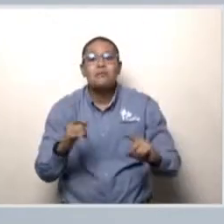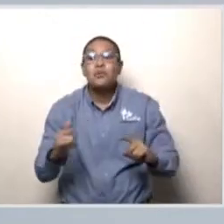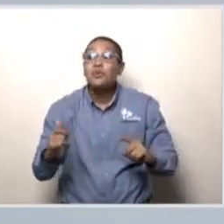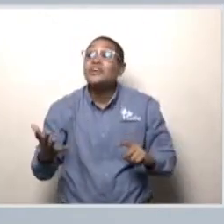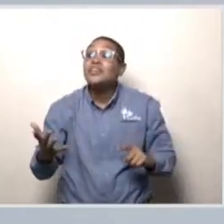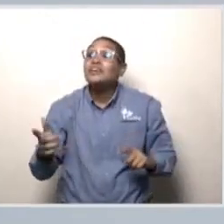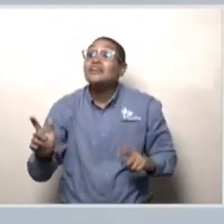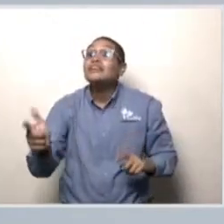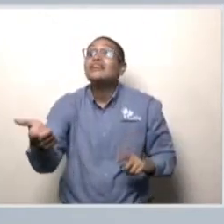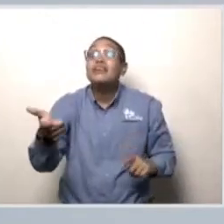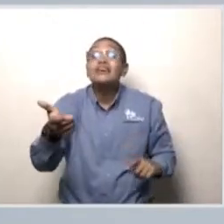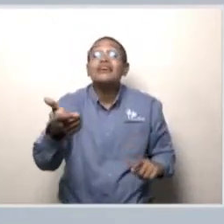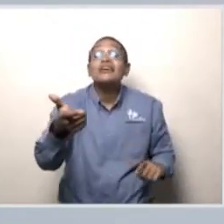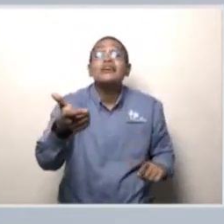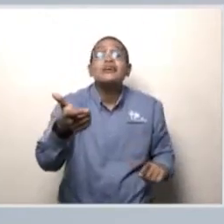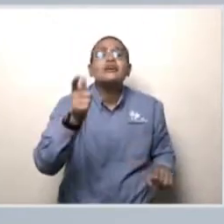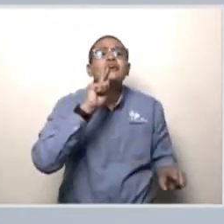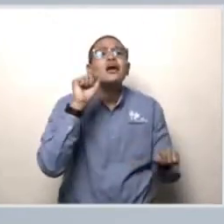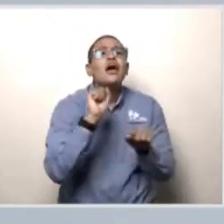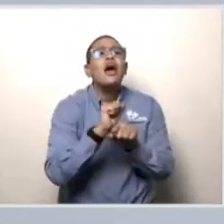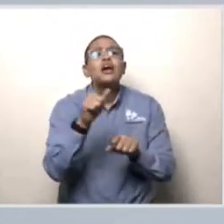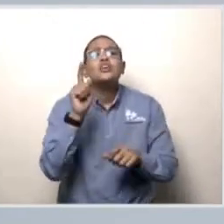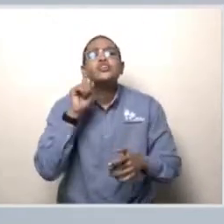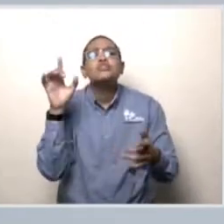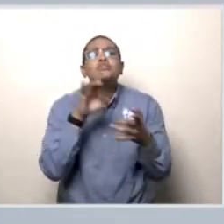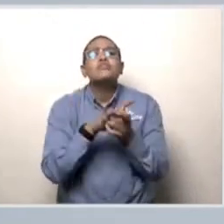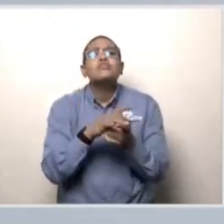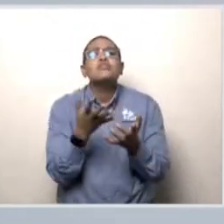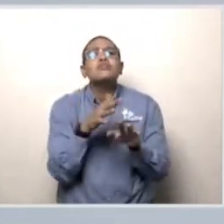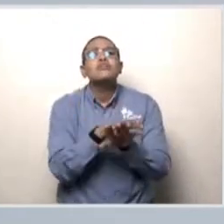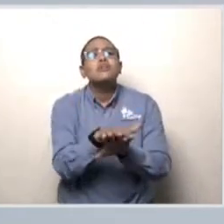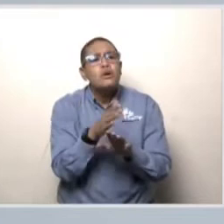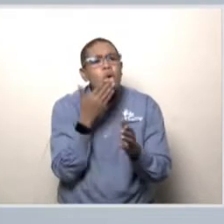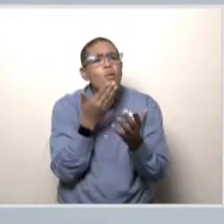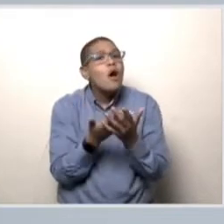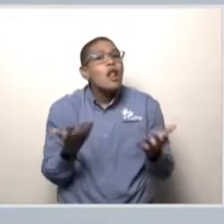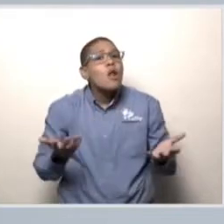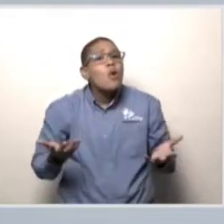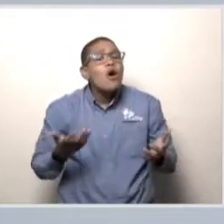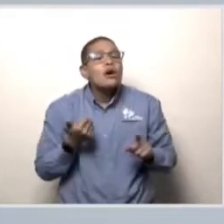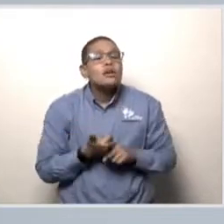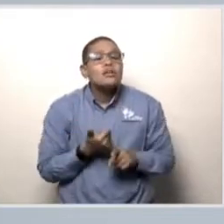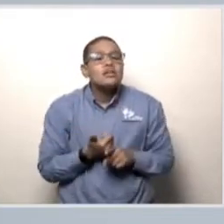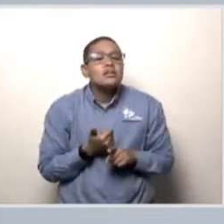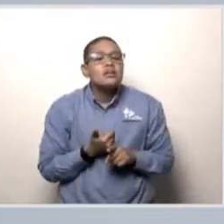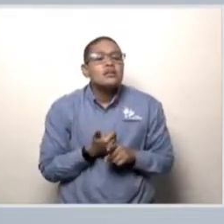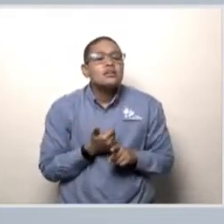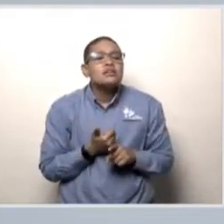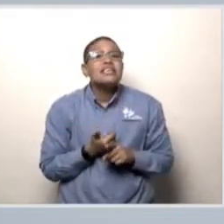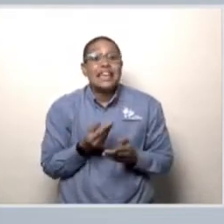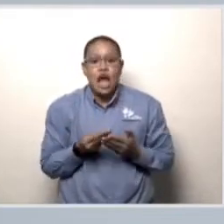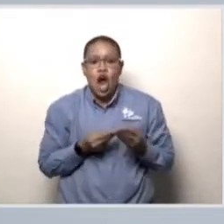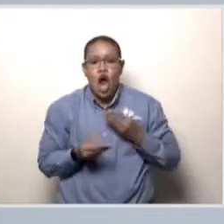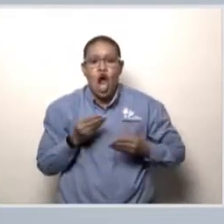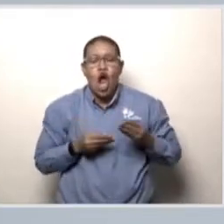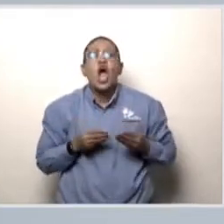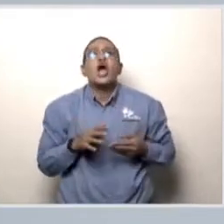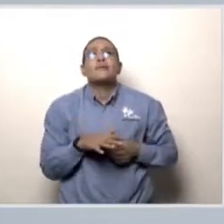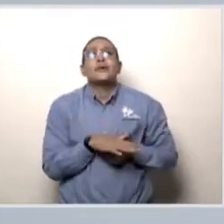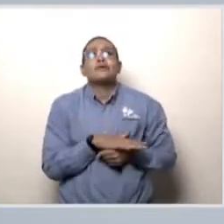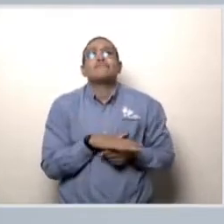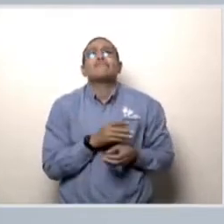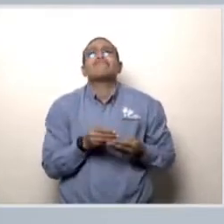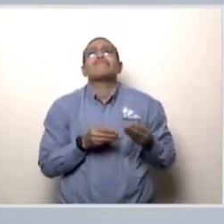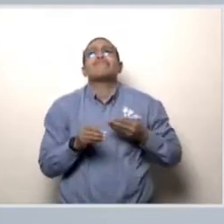end actually tie well into the development of economies.